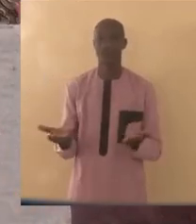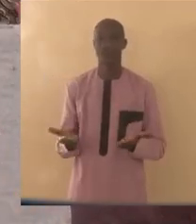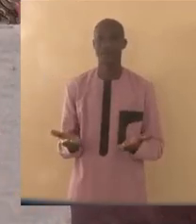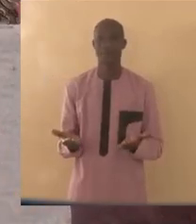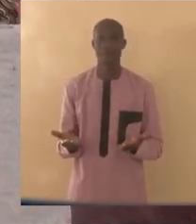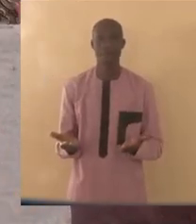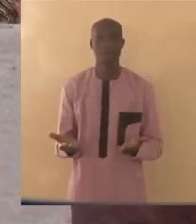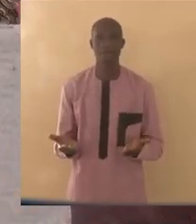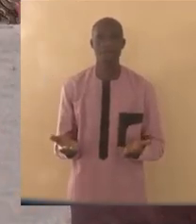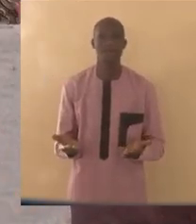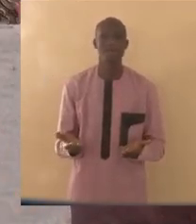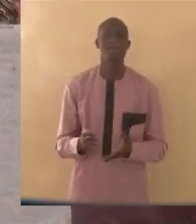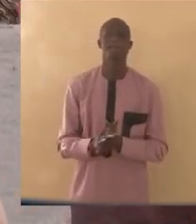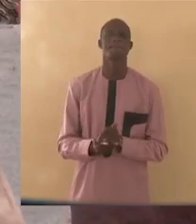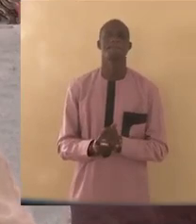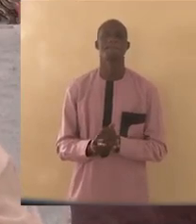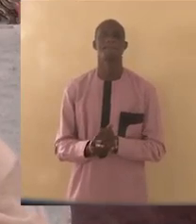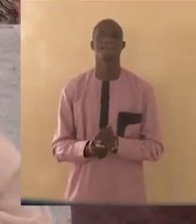Jesus is here.